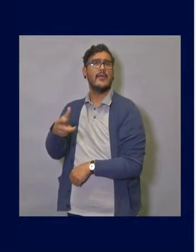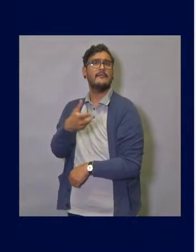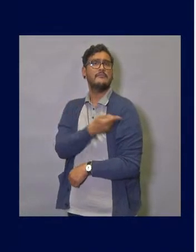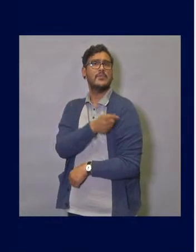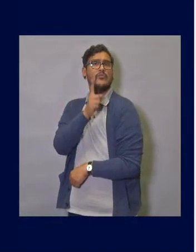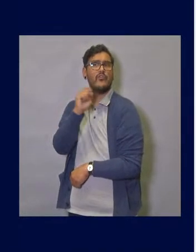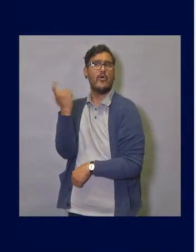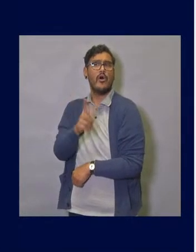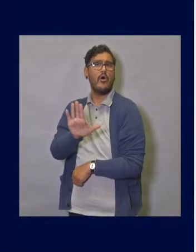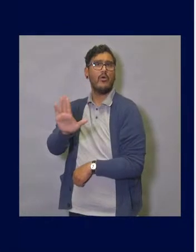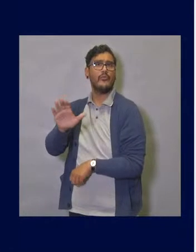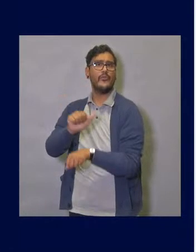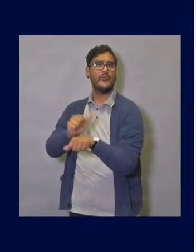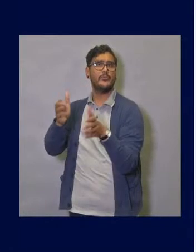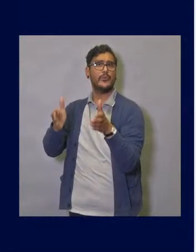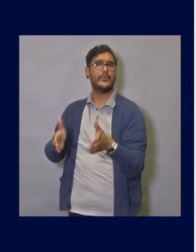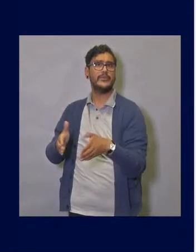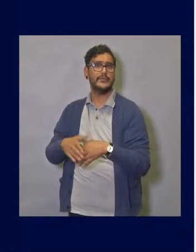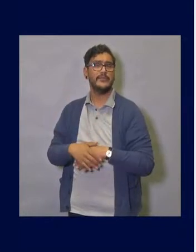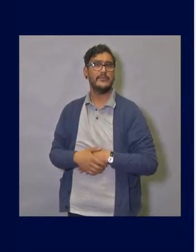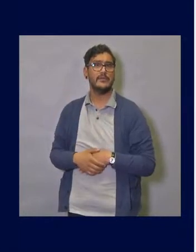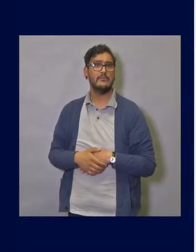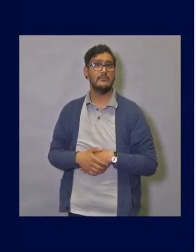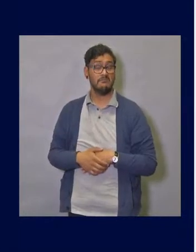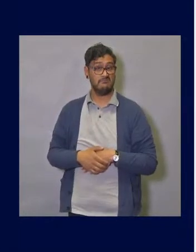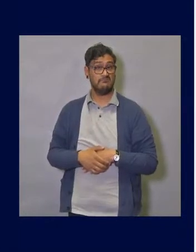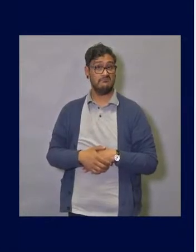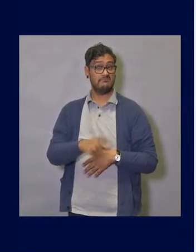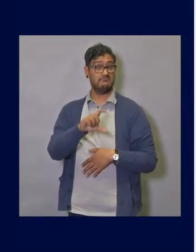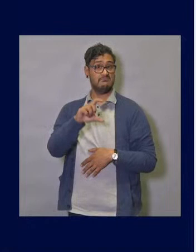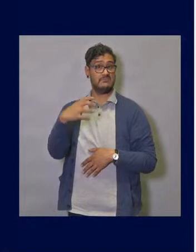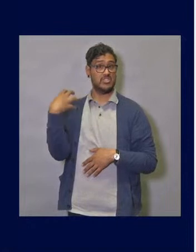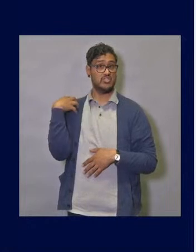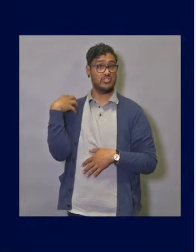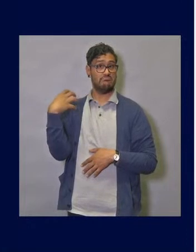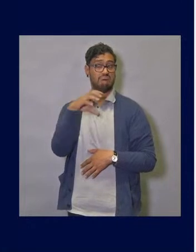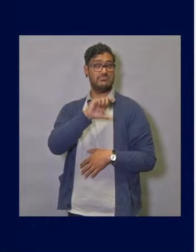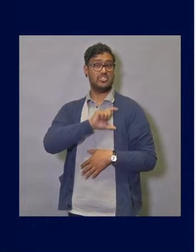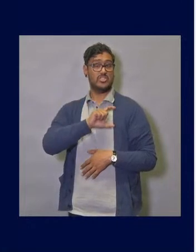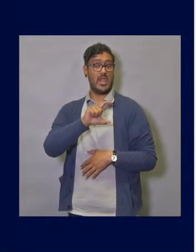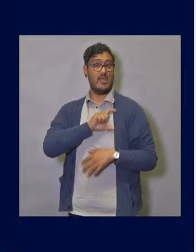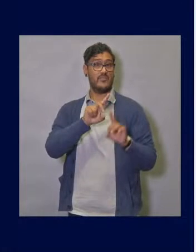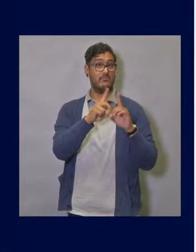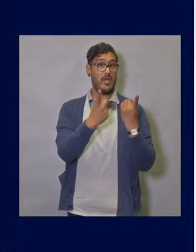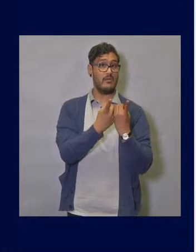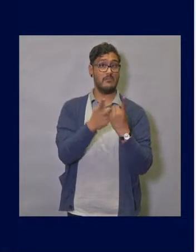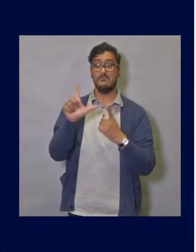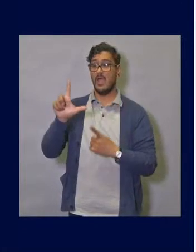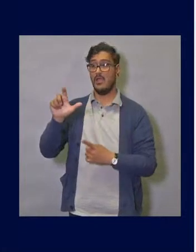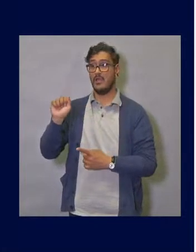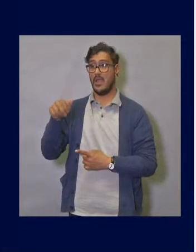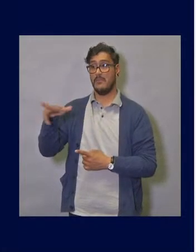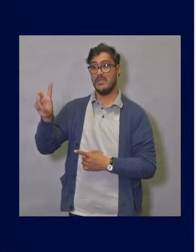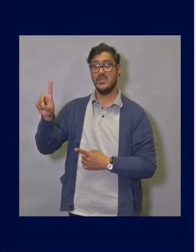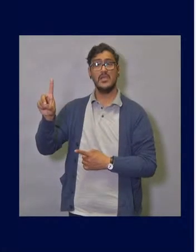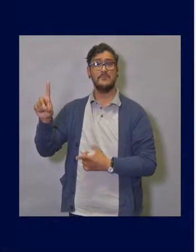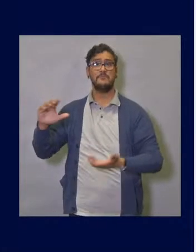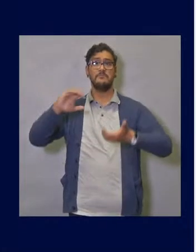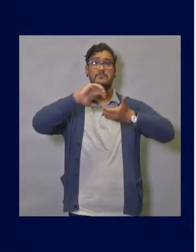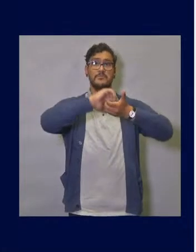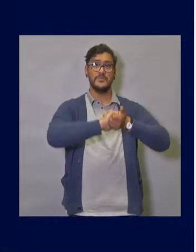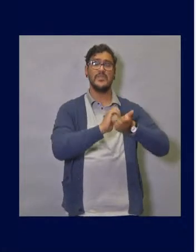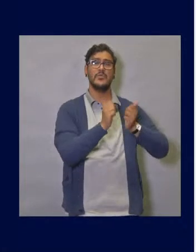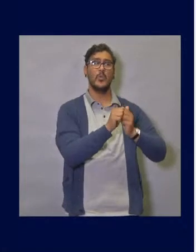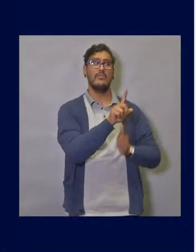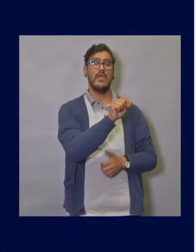their workers. The LA County Sheriff's Department and the LA Police Department have partnered with the LA Sheriff's Department